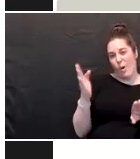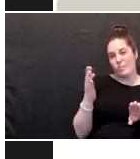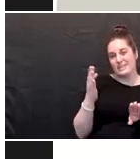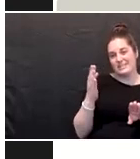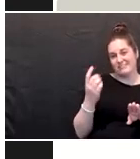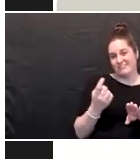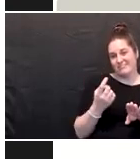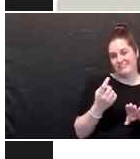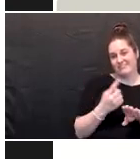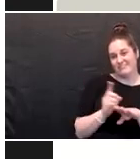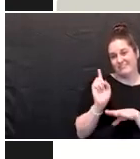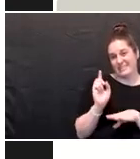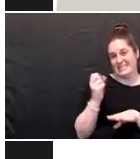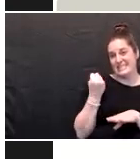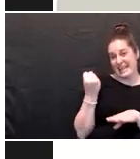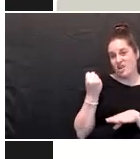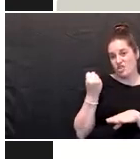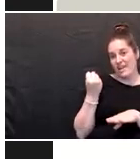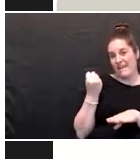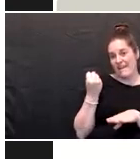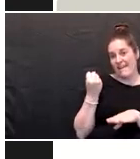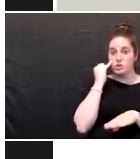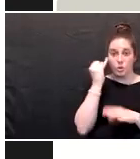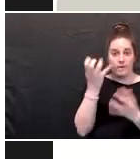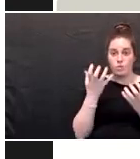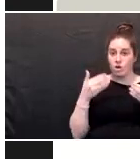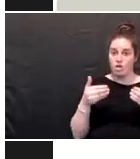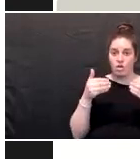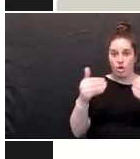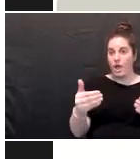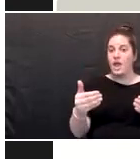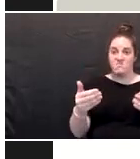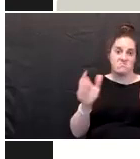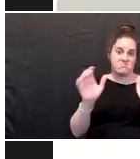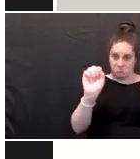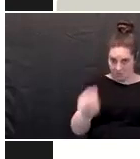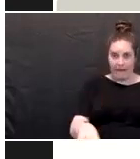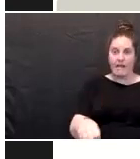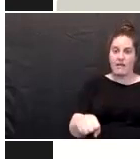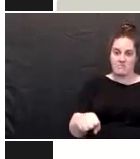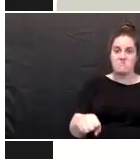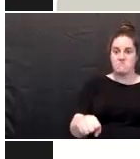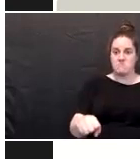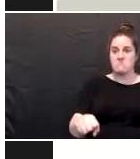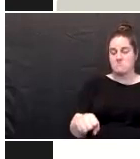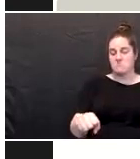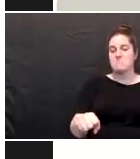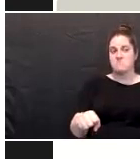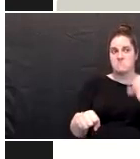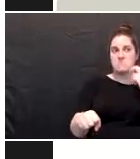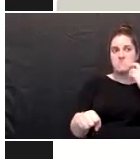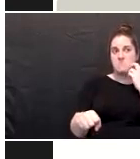did mention last week that if you wanted to get started, you definitely could do so. When you open